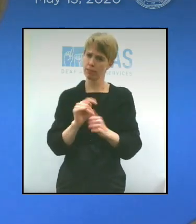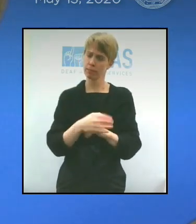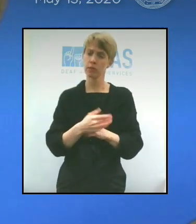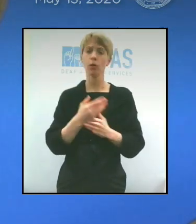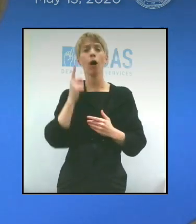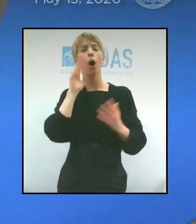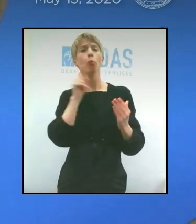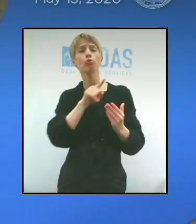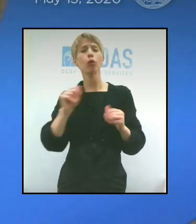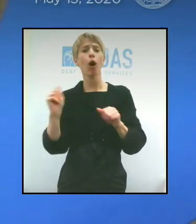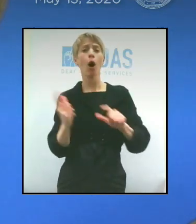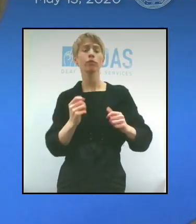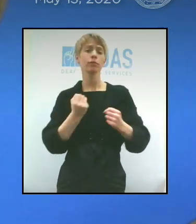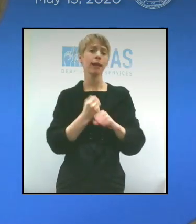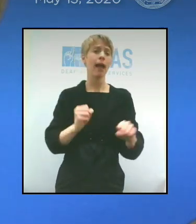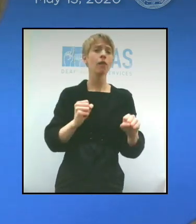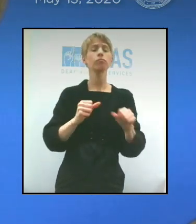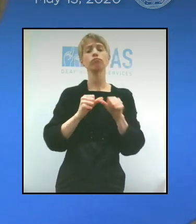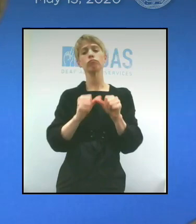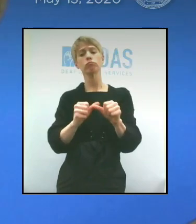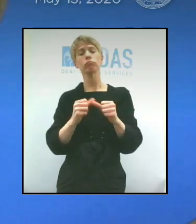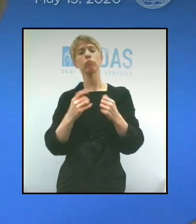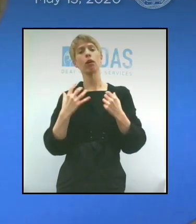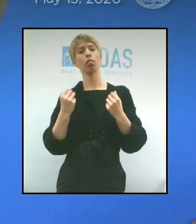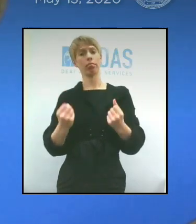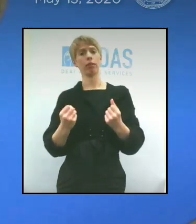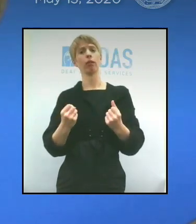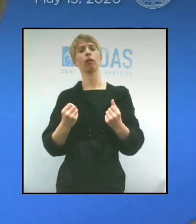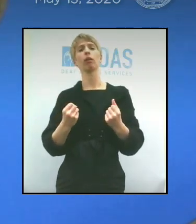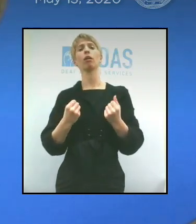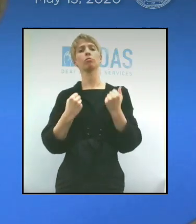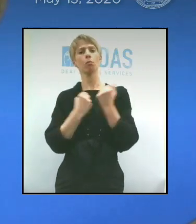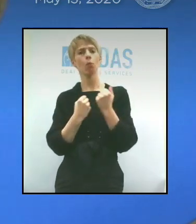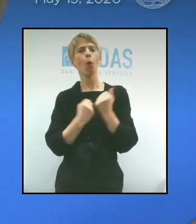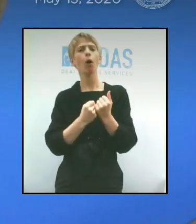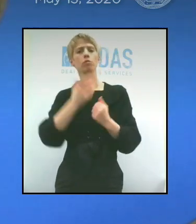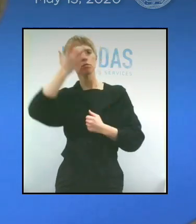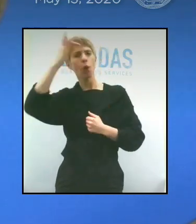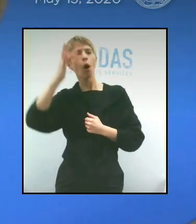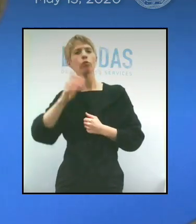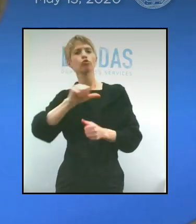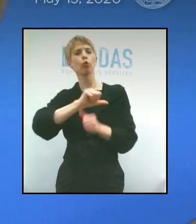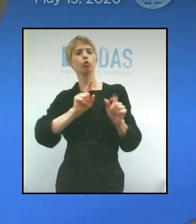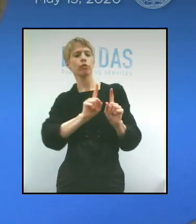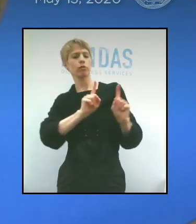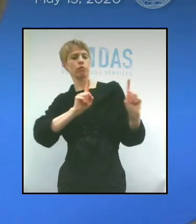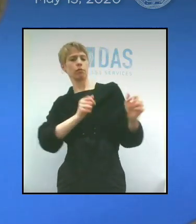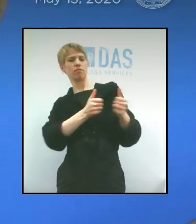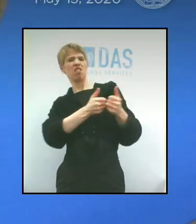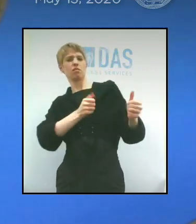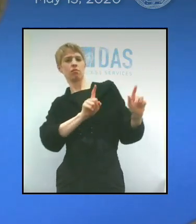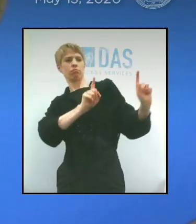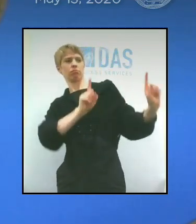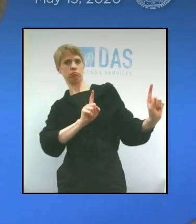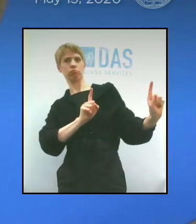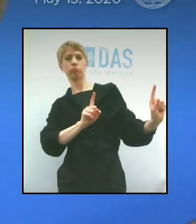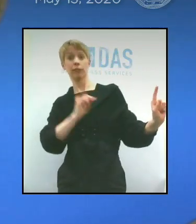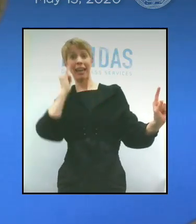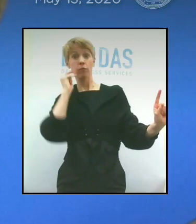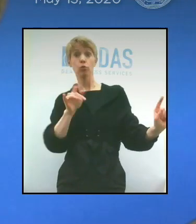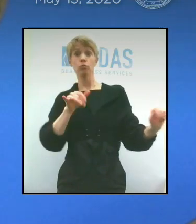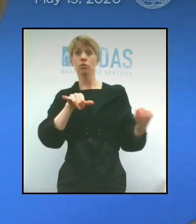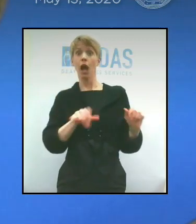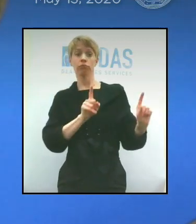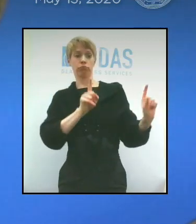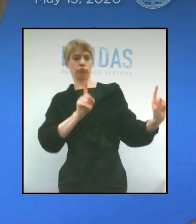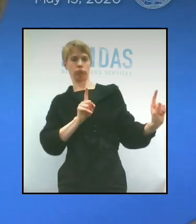continue to be well, and continue to support smart social distancing practices. And if you do that, we'll get through this sooner.